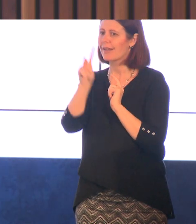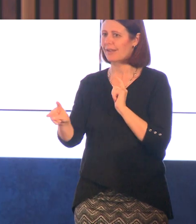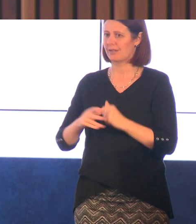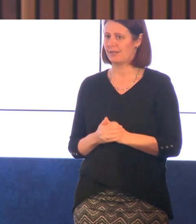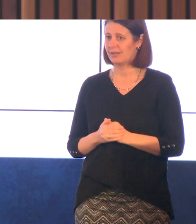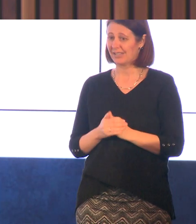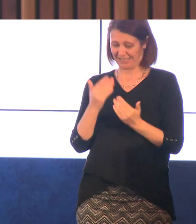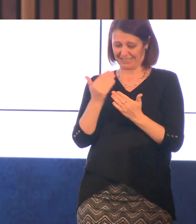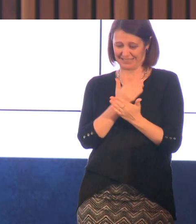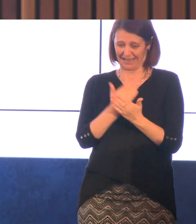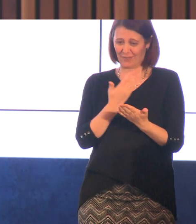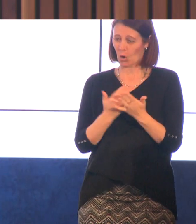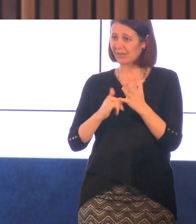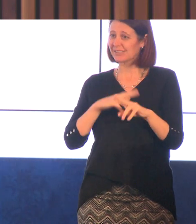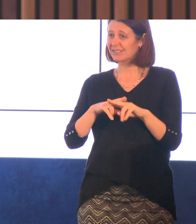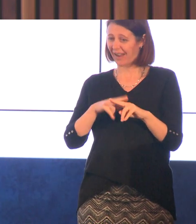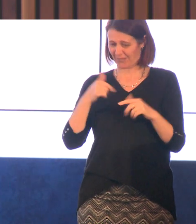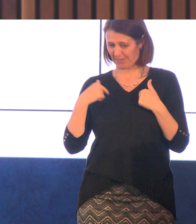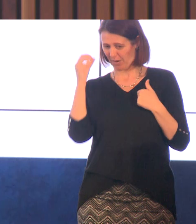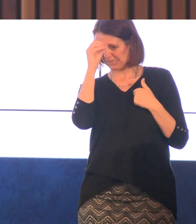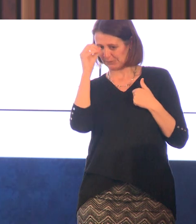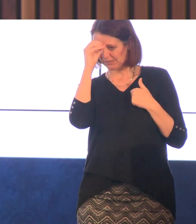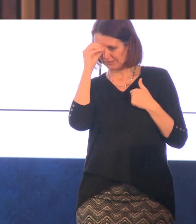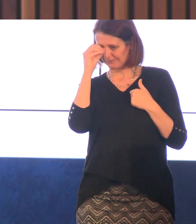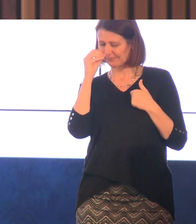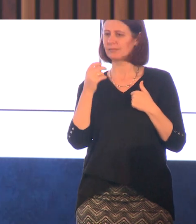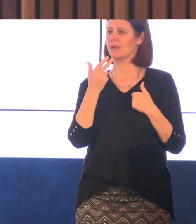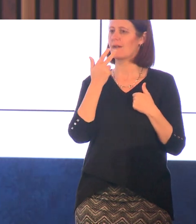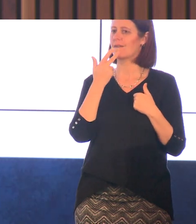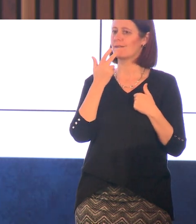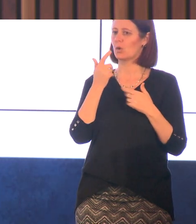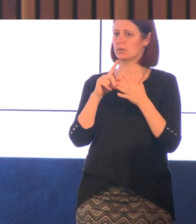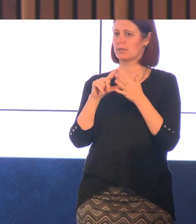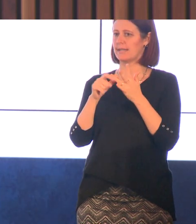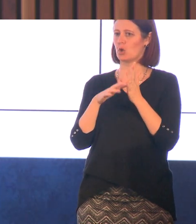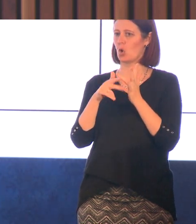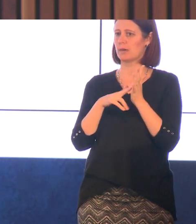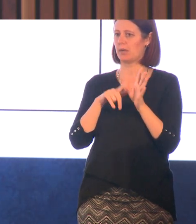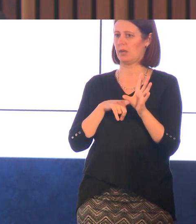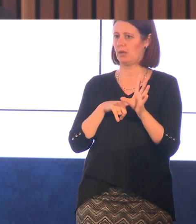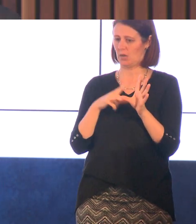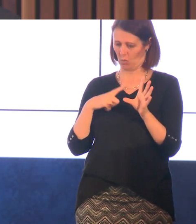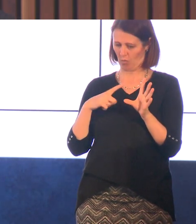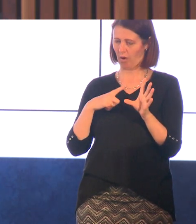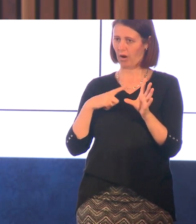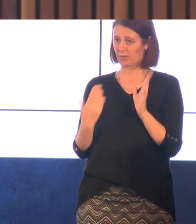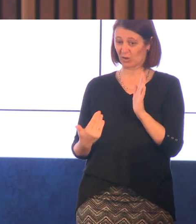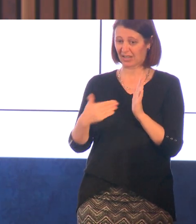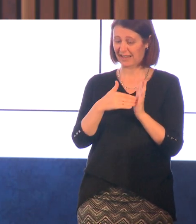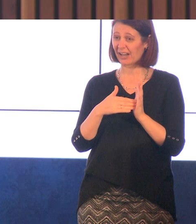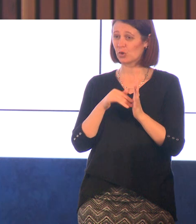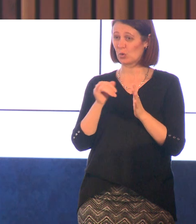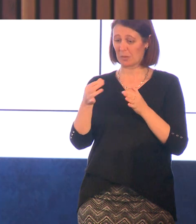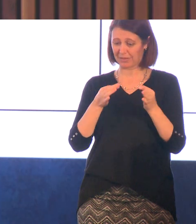Saving on staff has, in my view, been a false economy, as it has added to plan reviews and